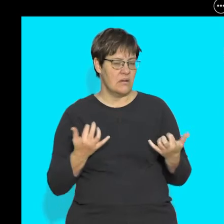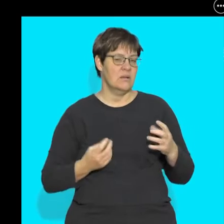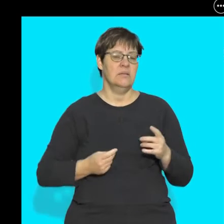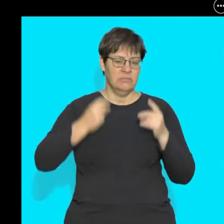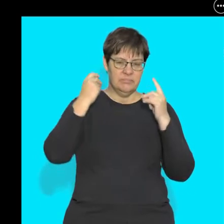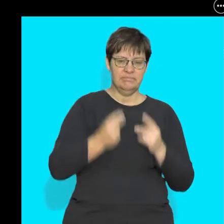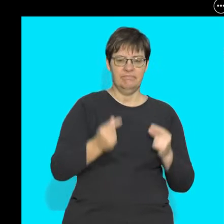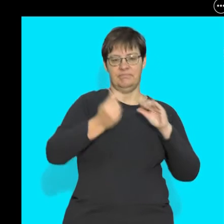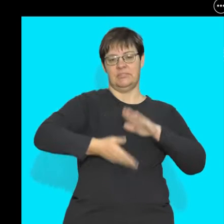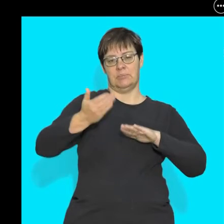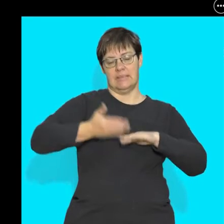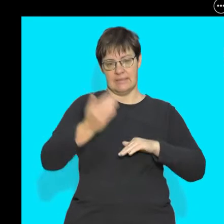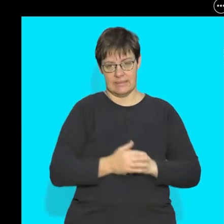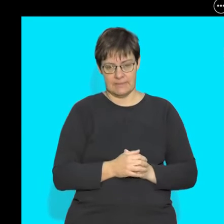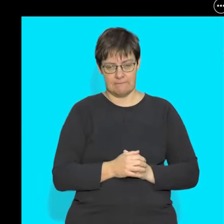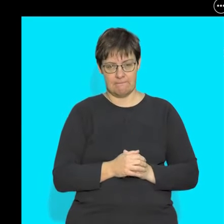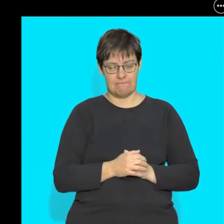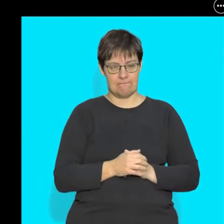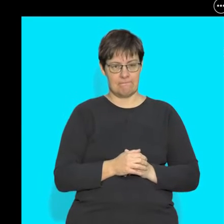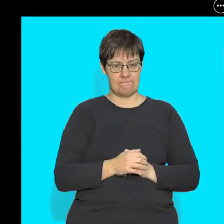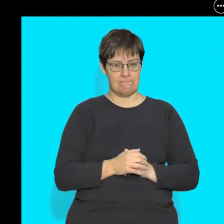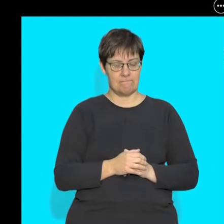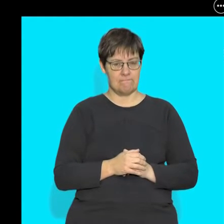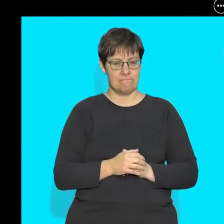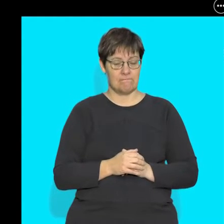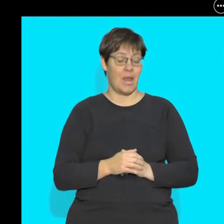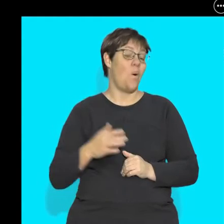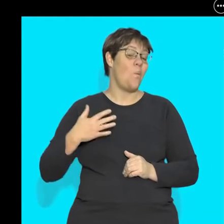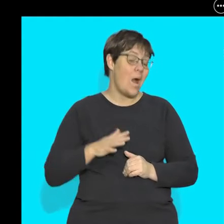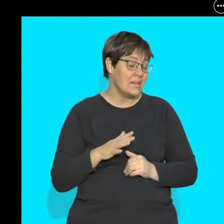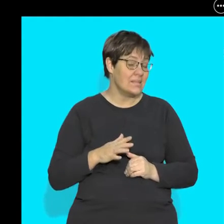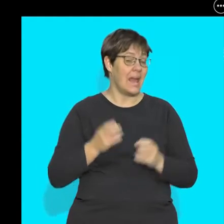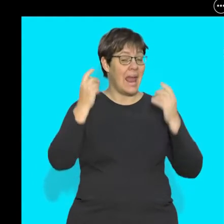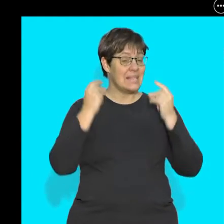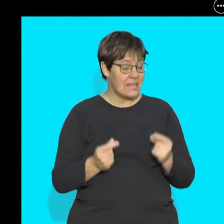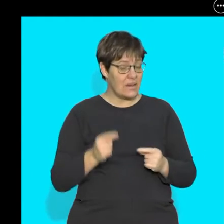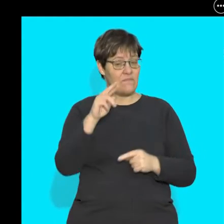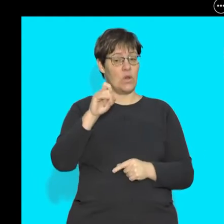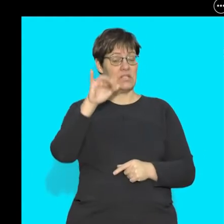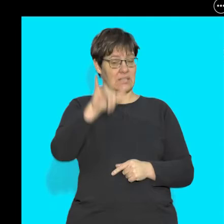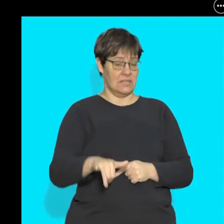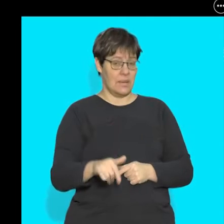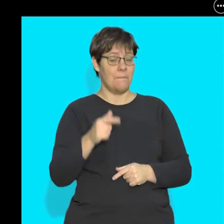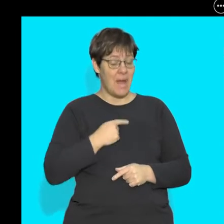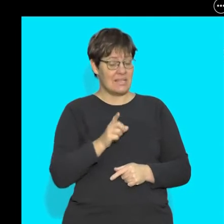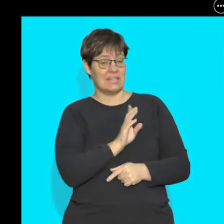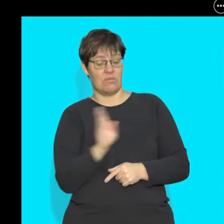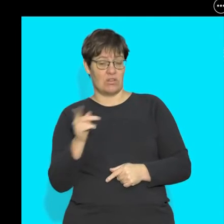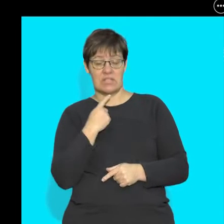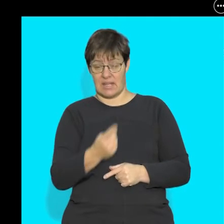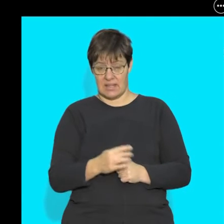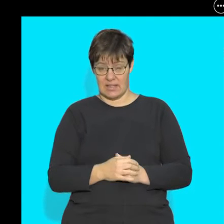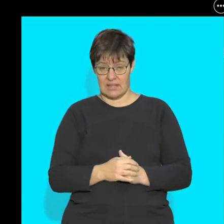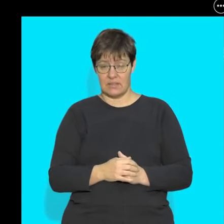instantaneous speed. I want instantaneous velocity, so I need to add in direction. And